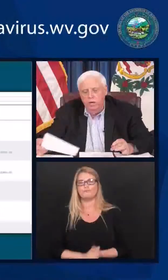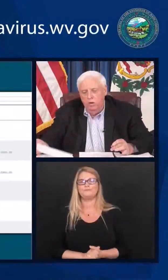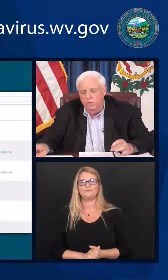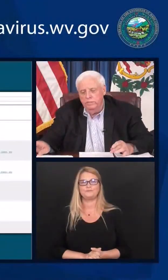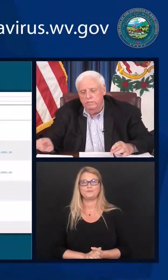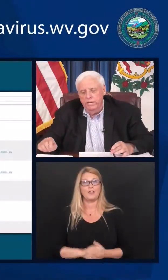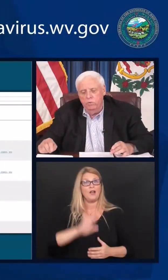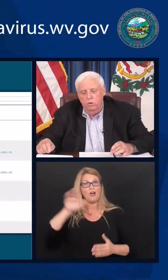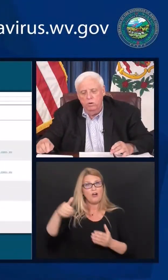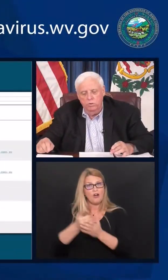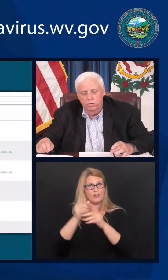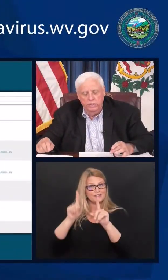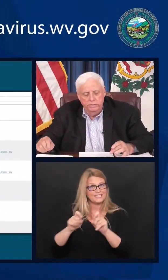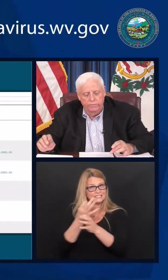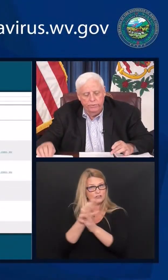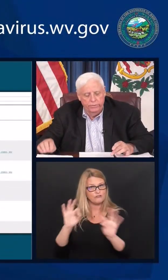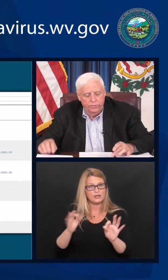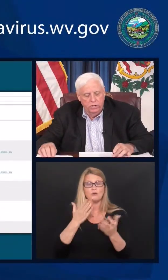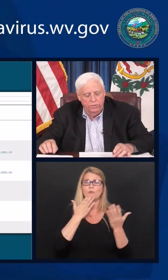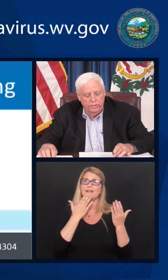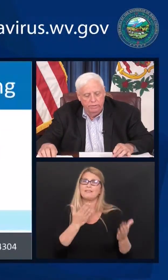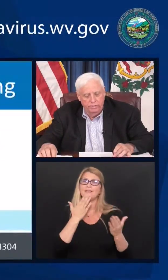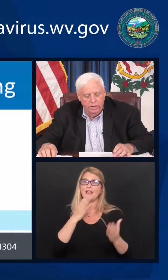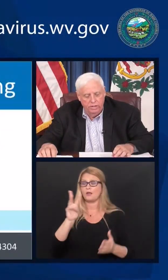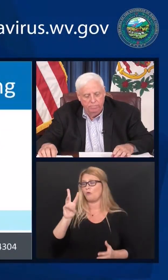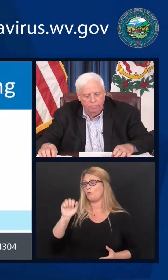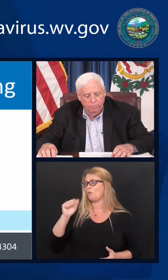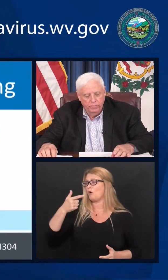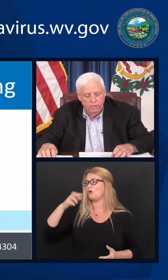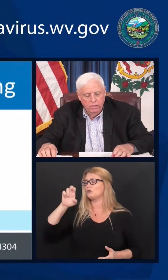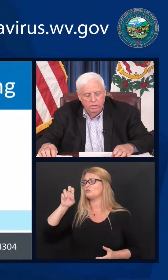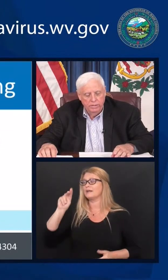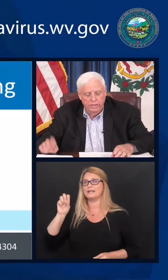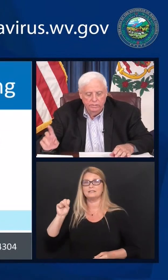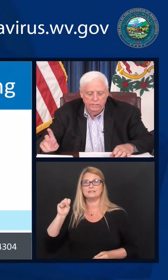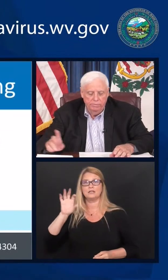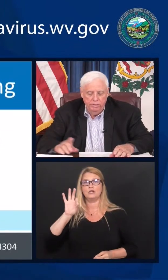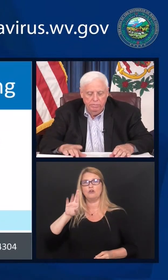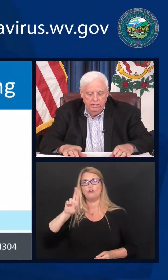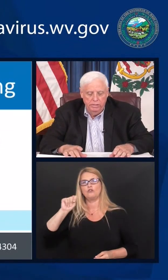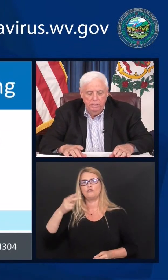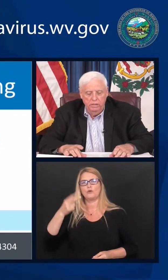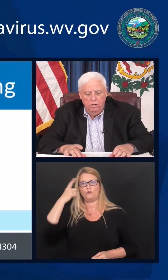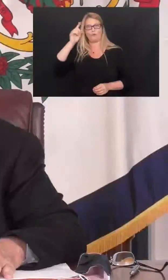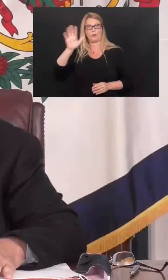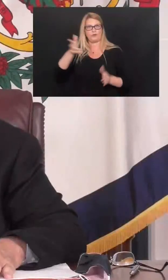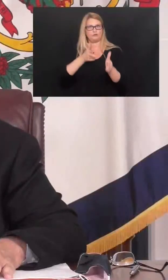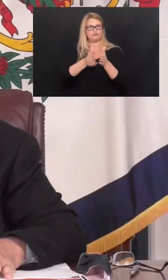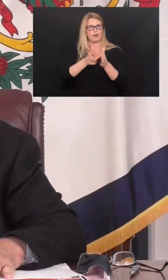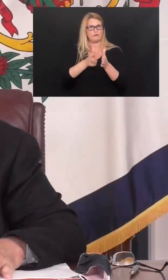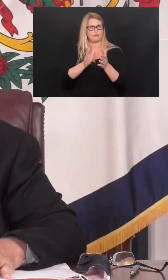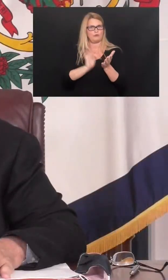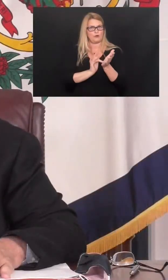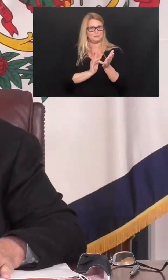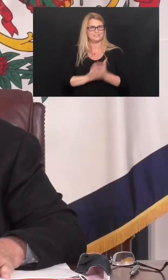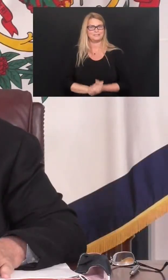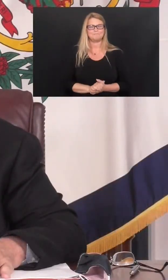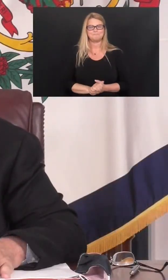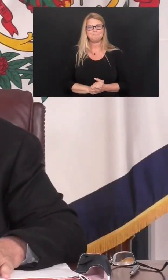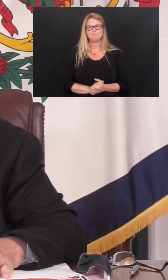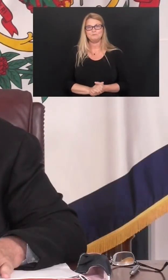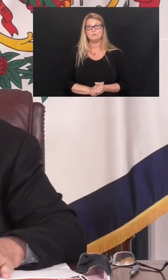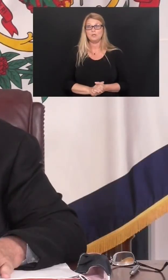We always thank Walgreens and Frith for all that they've done. Now, here's something to be a little alarmed about. We